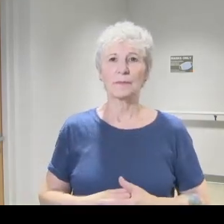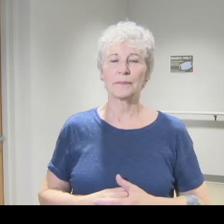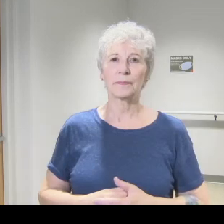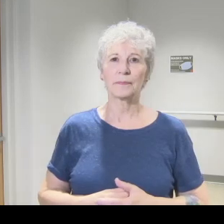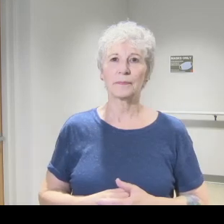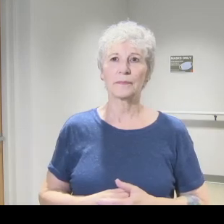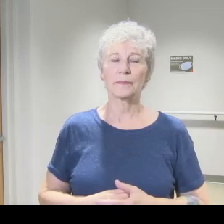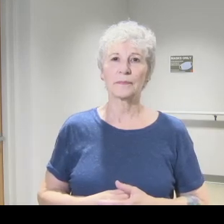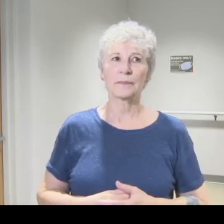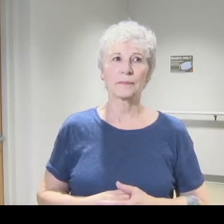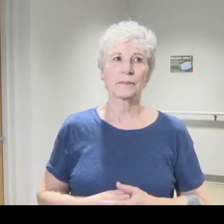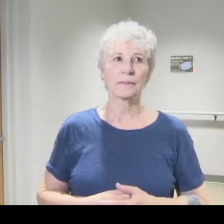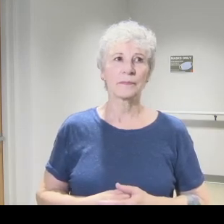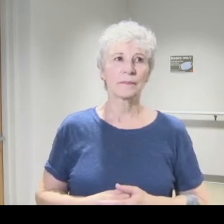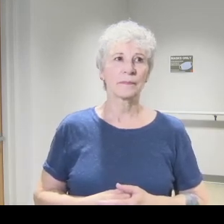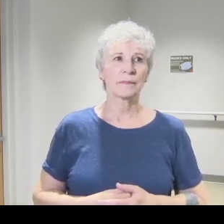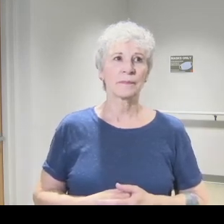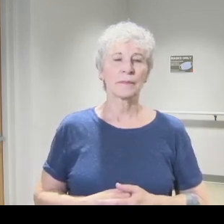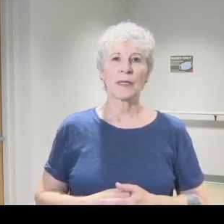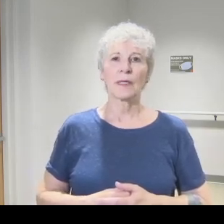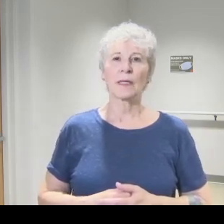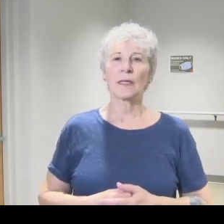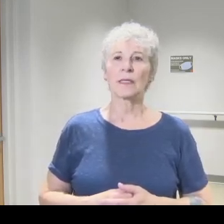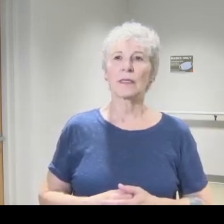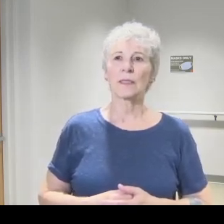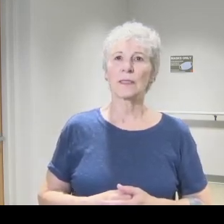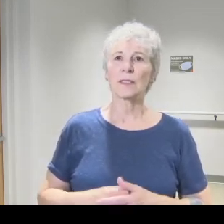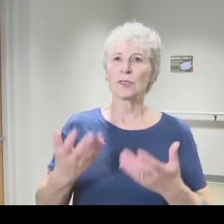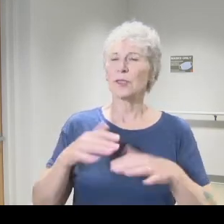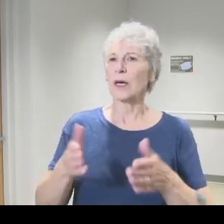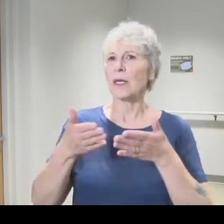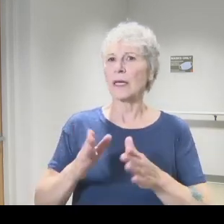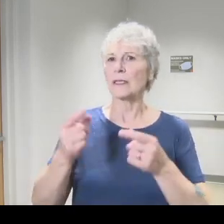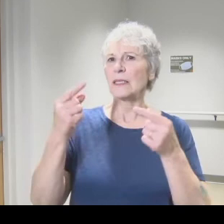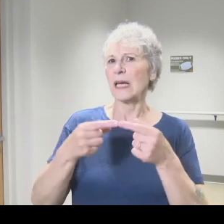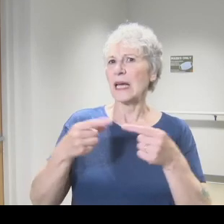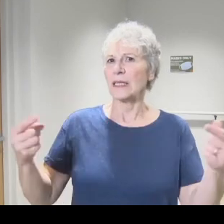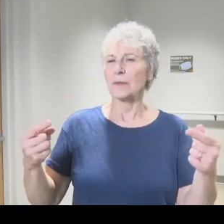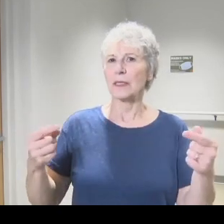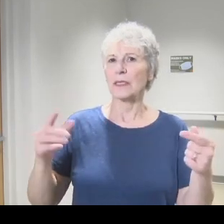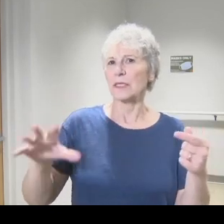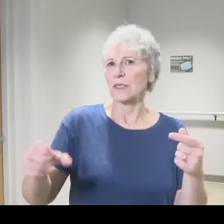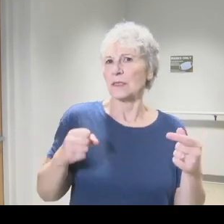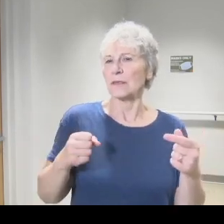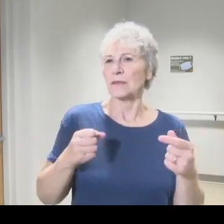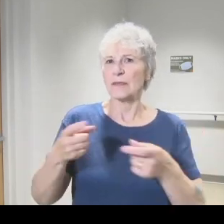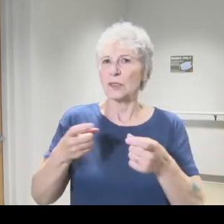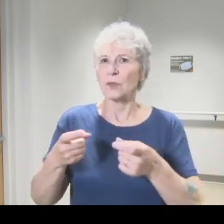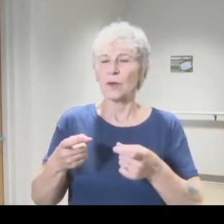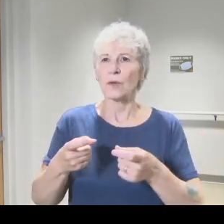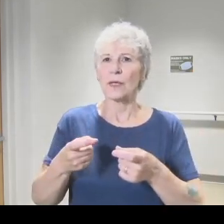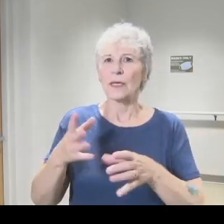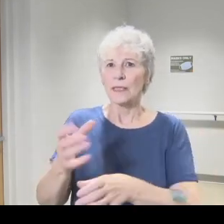Lord God, we pray that the enemy not take a foothold. Mm. Lord, that they trust you. Lord, that